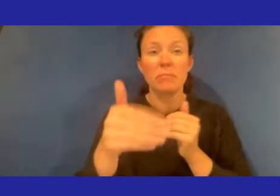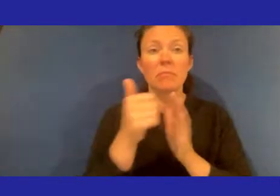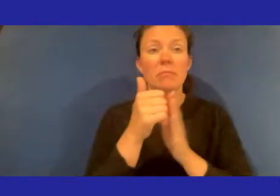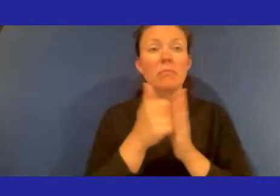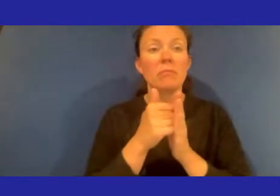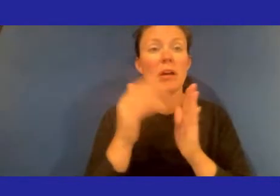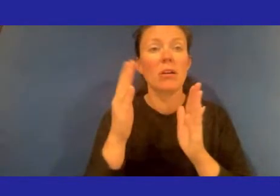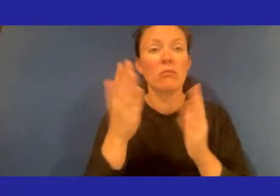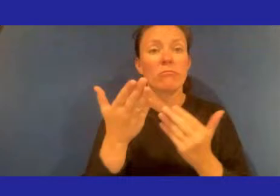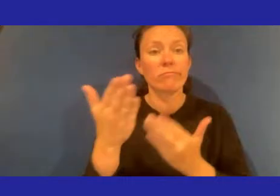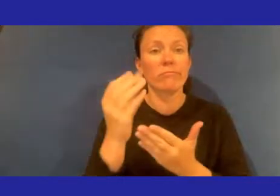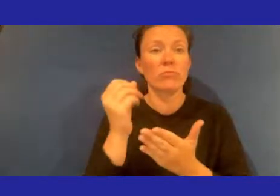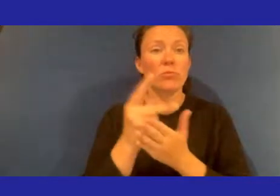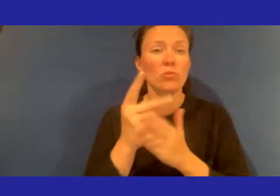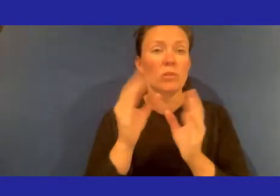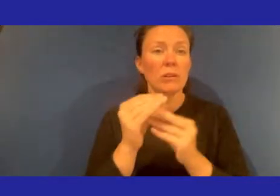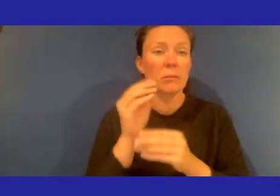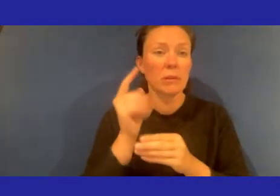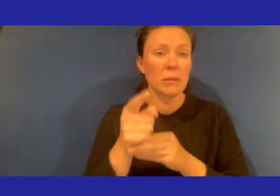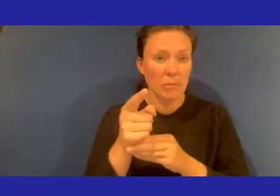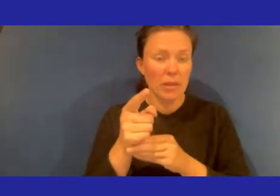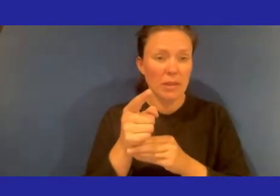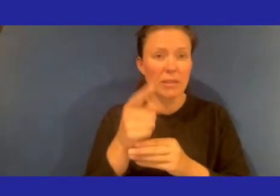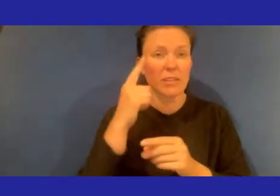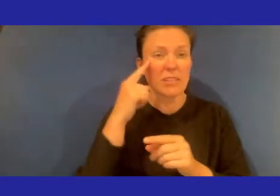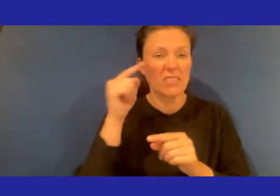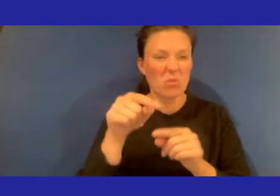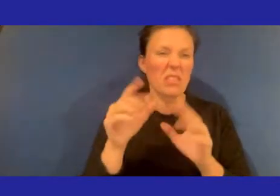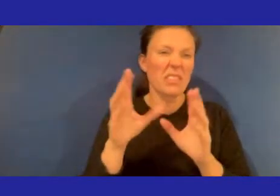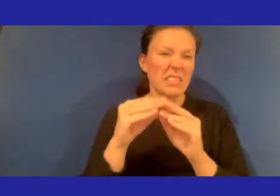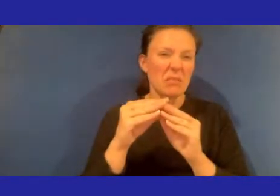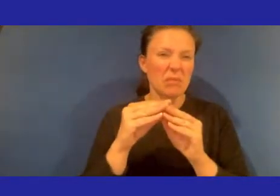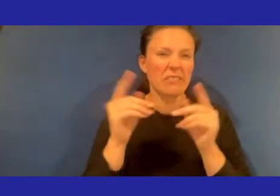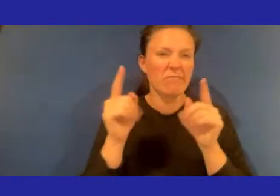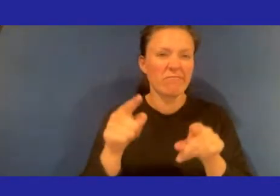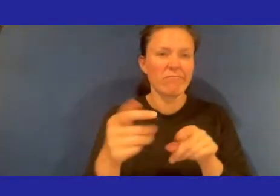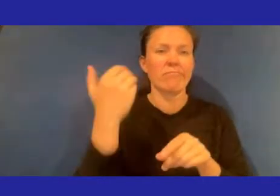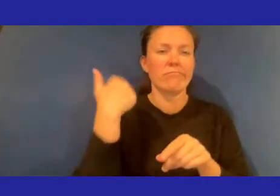the minutes of the Equity, Diversity, and Inclusion Committee meeting held on